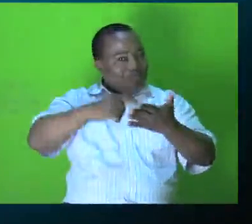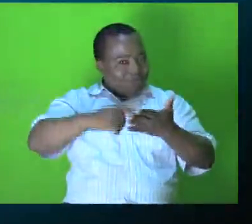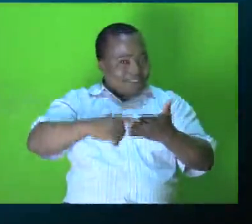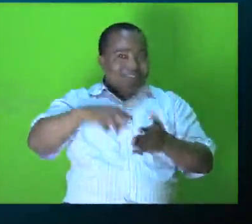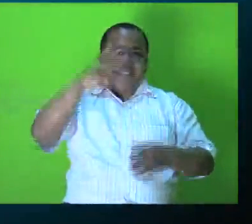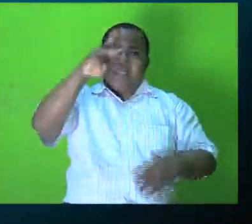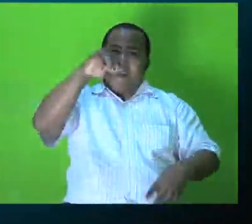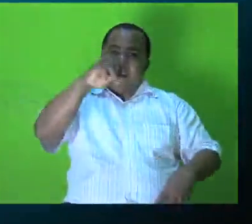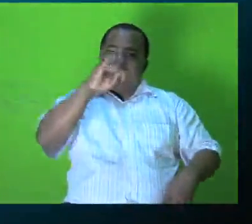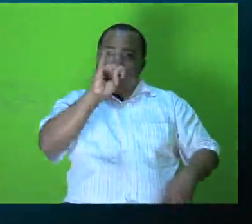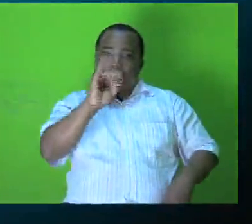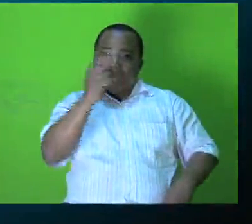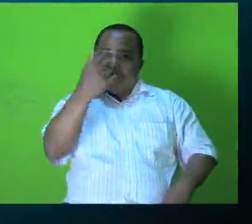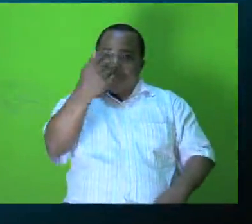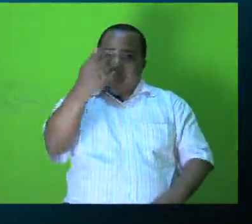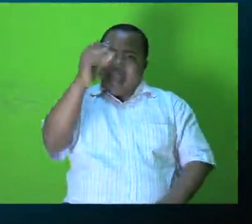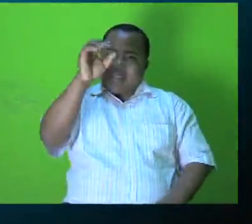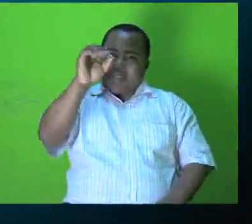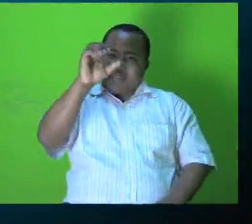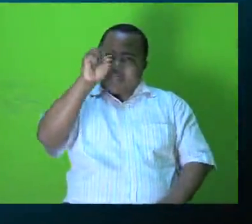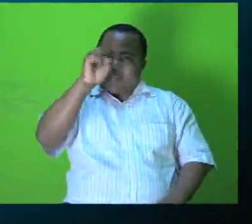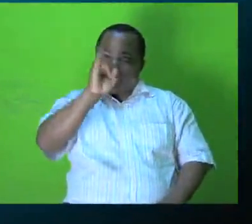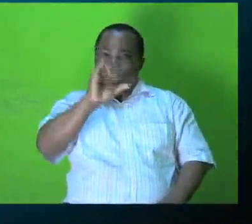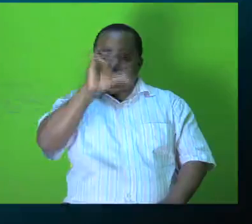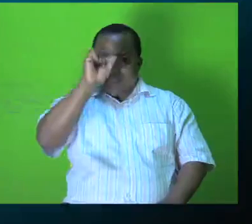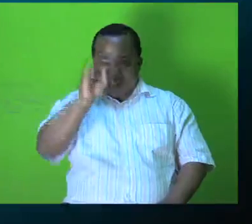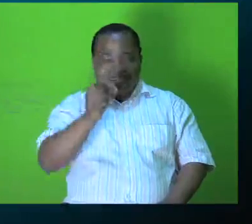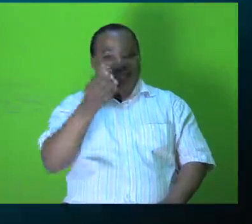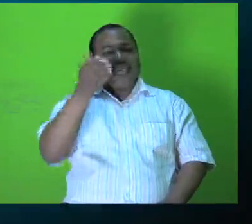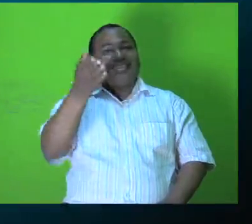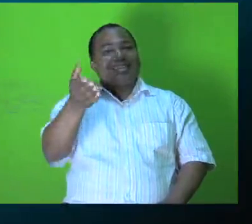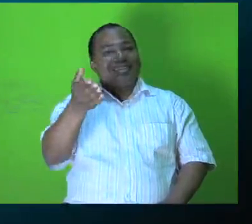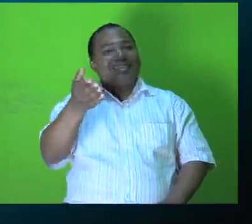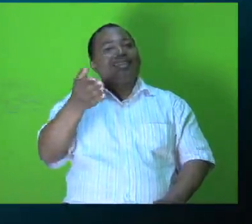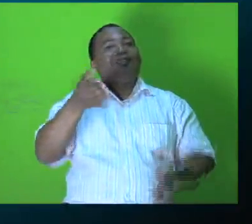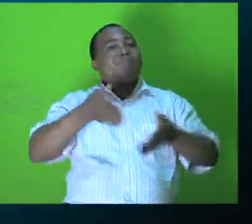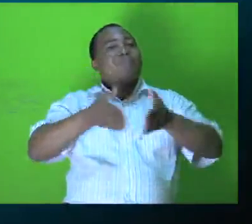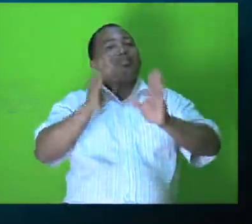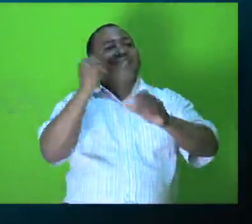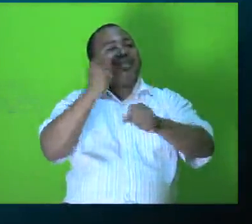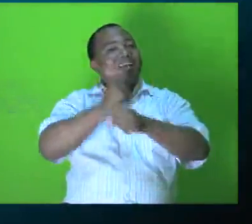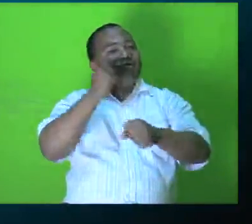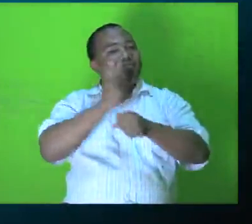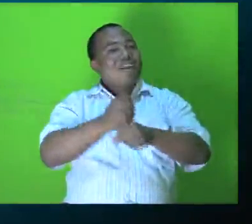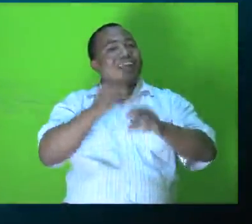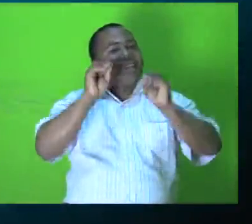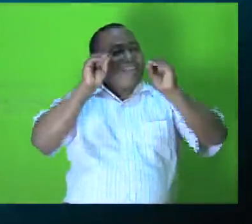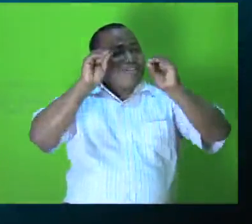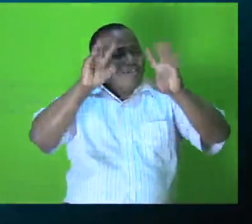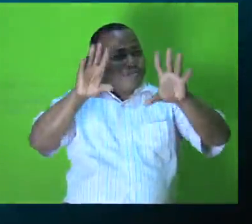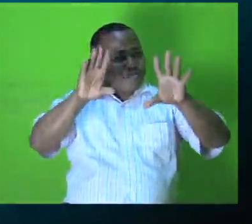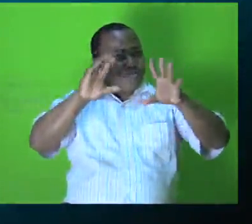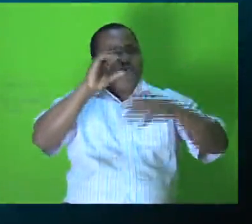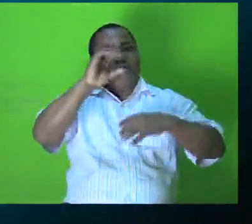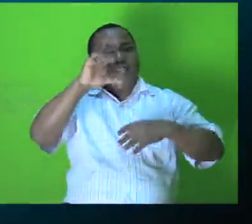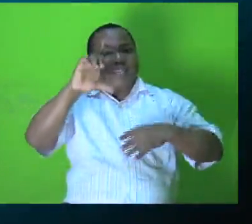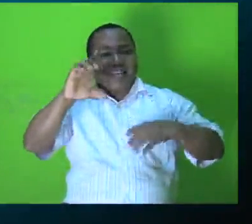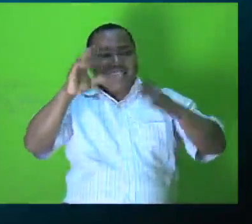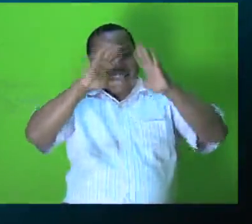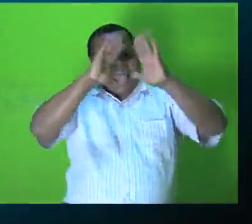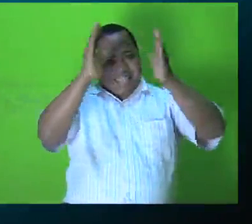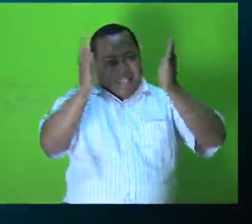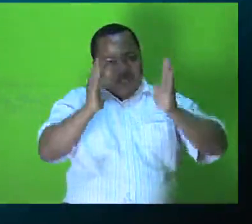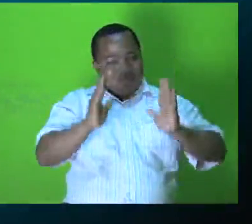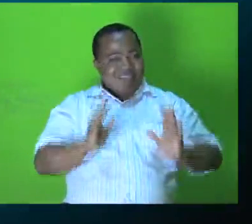mitosis only, as the process of making new body cells. And